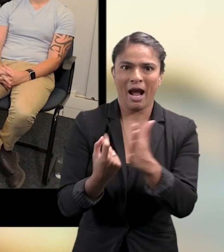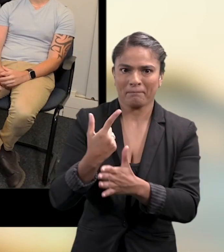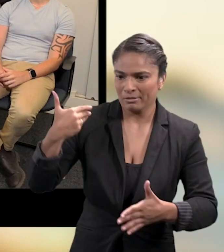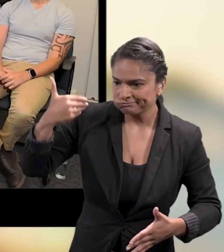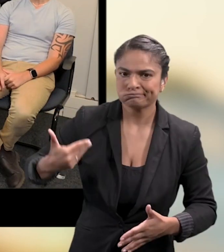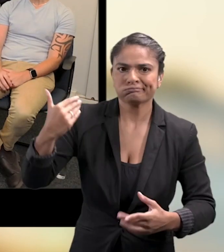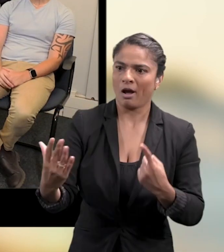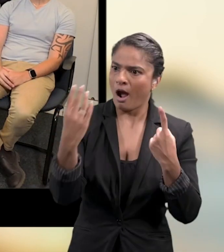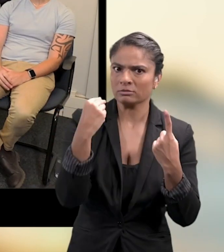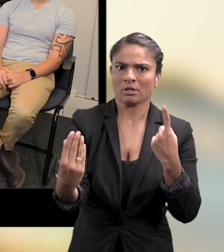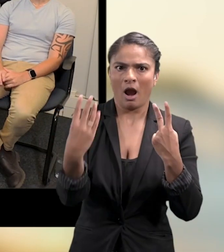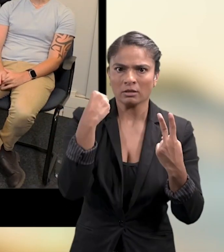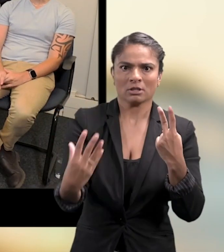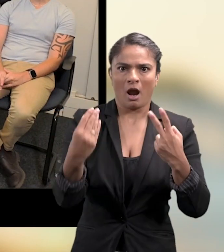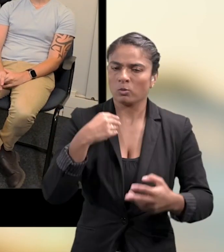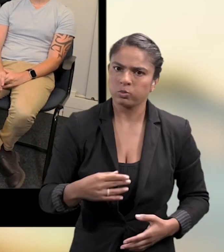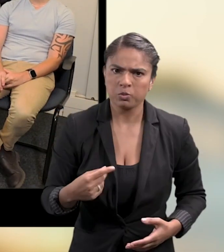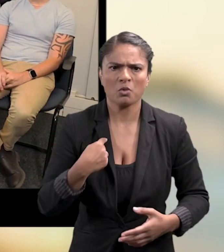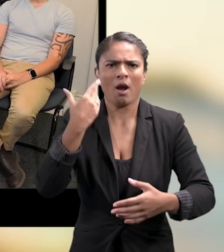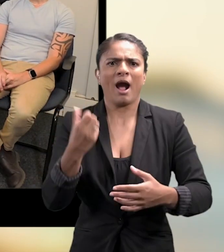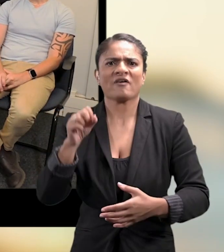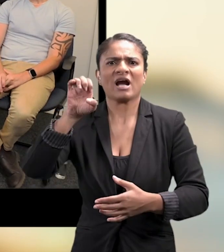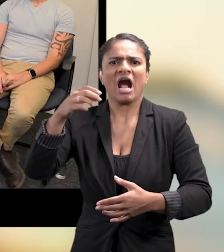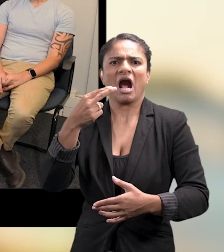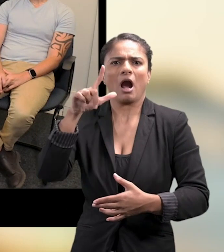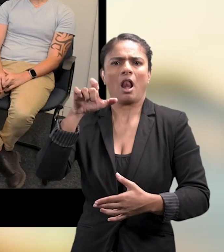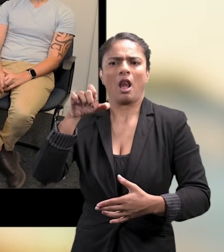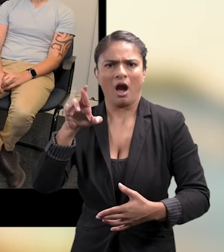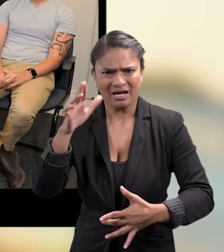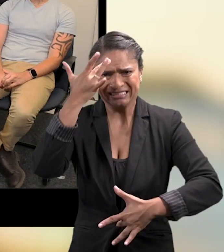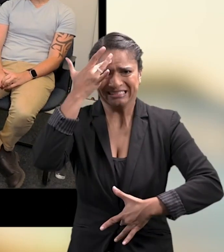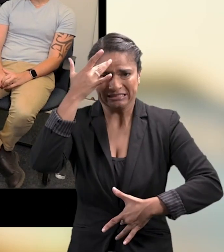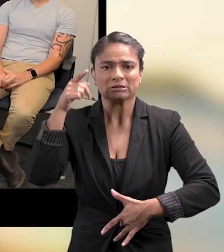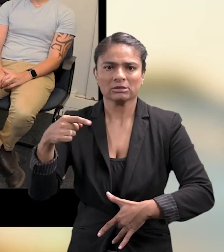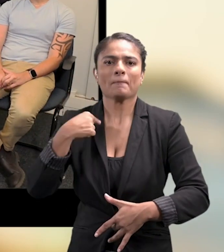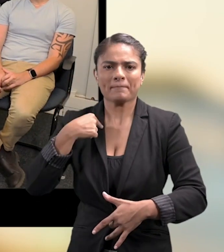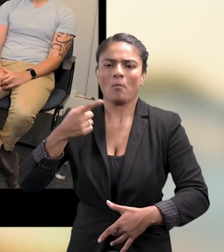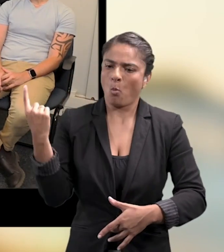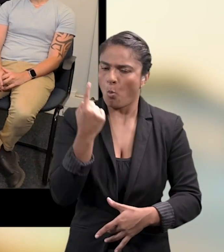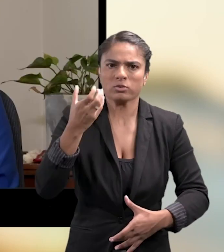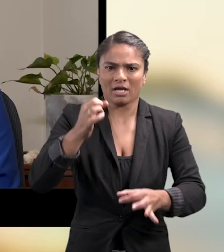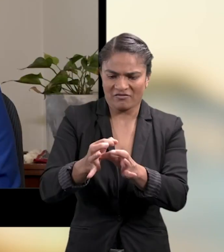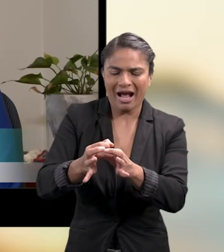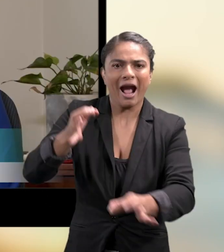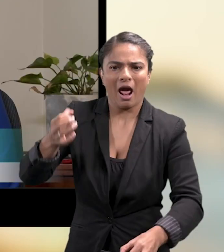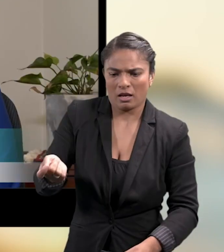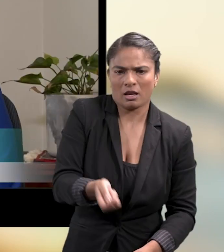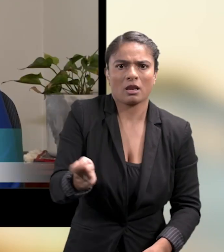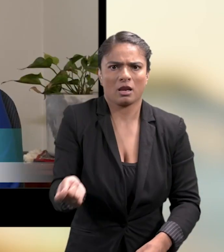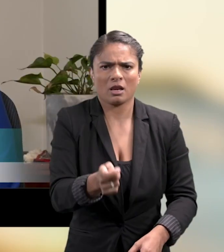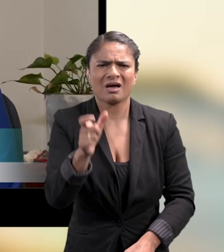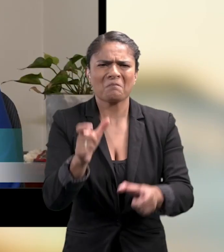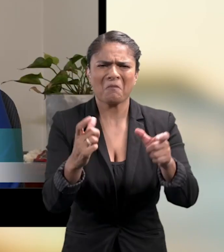quite a lot, specifically with like the Ehlers-Danlos, the one why I have to have the cane and whatever, where